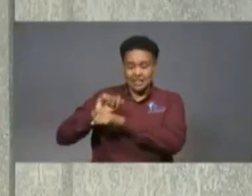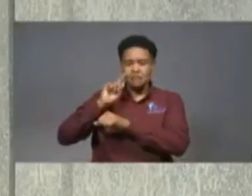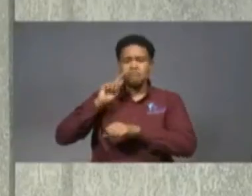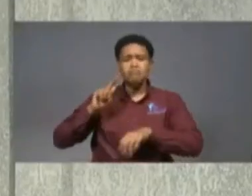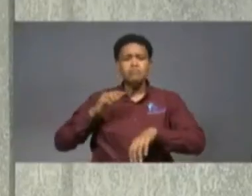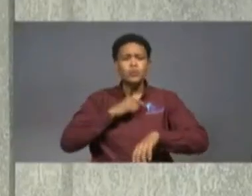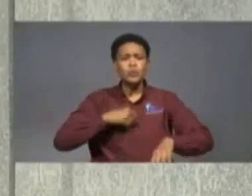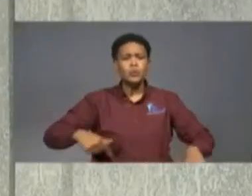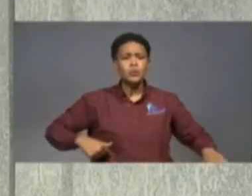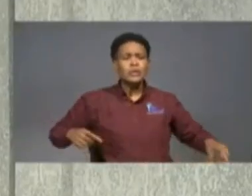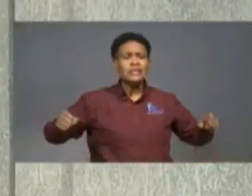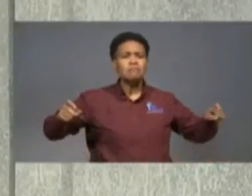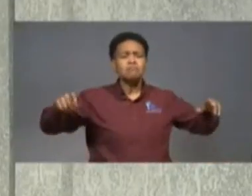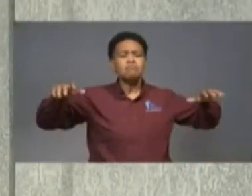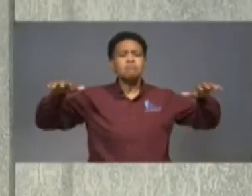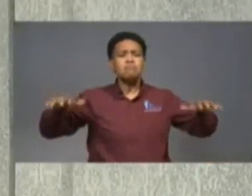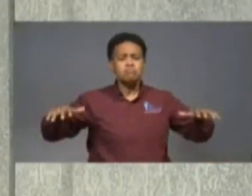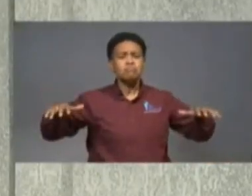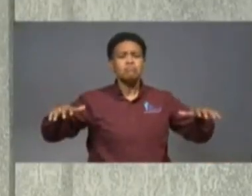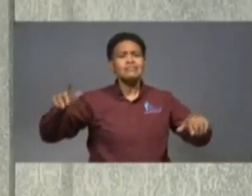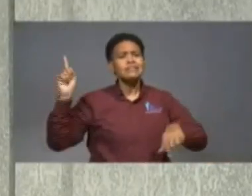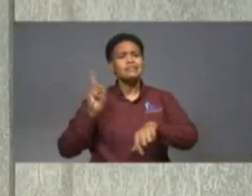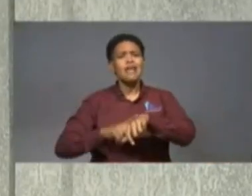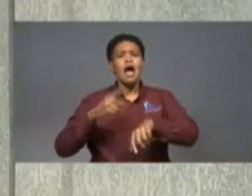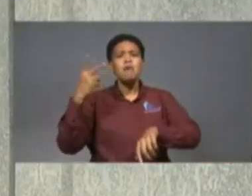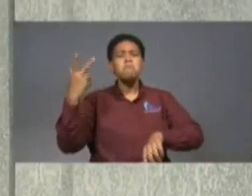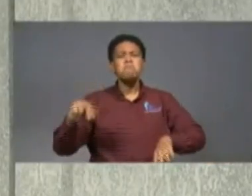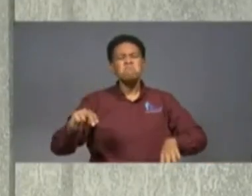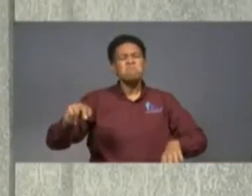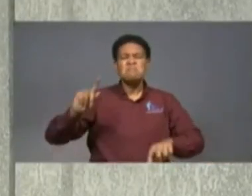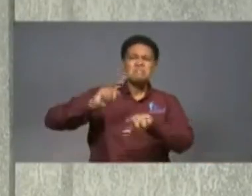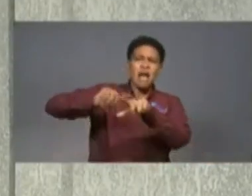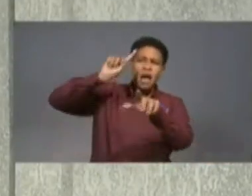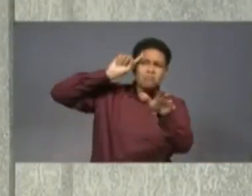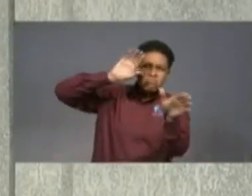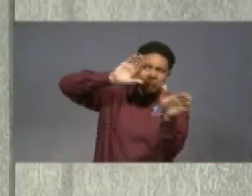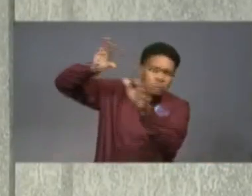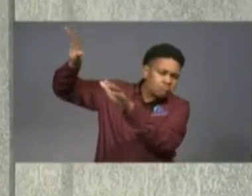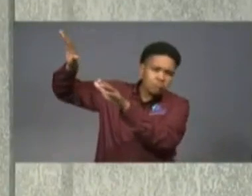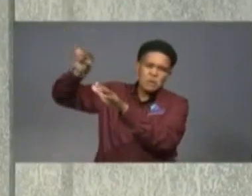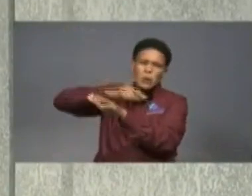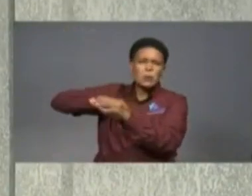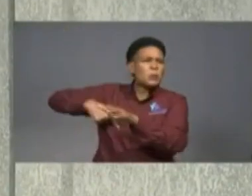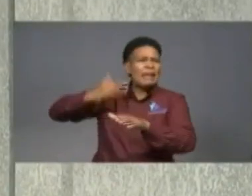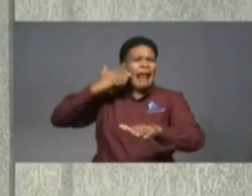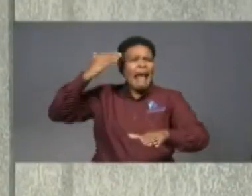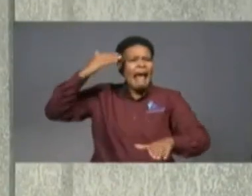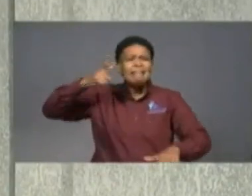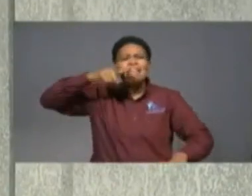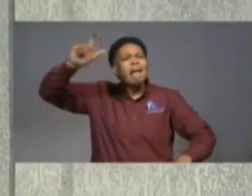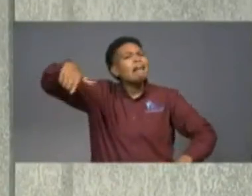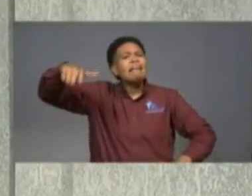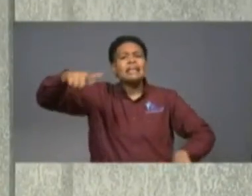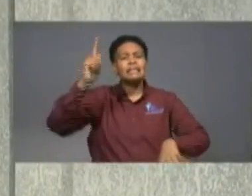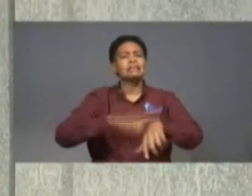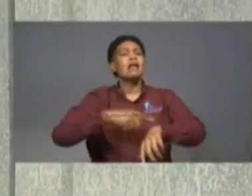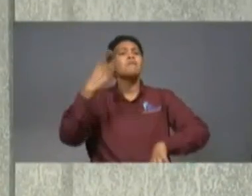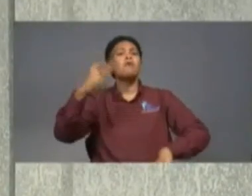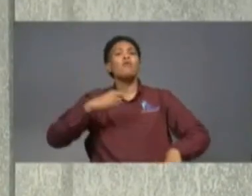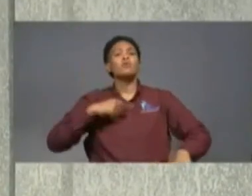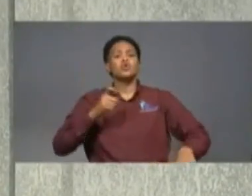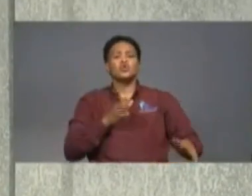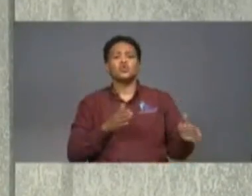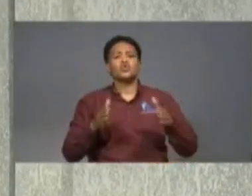English monarch, that time come. We can chart our own course, and the head of our state should not be embarrassed